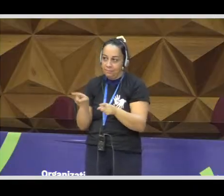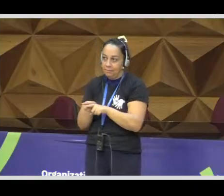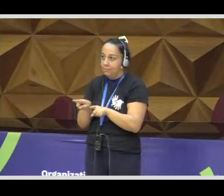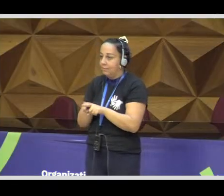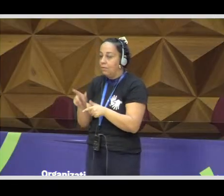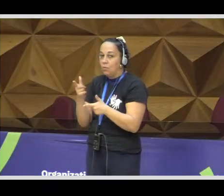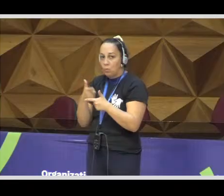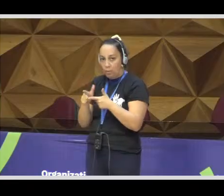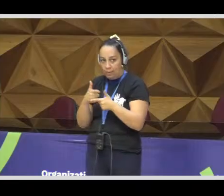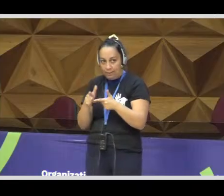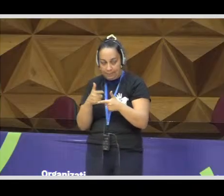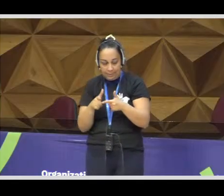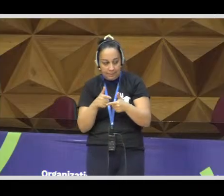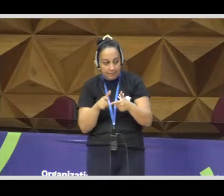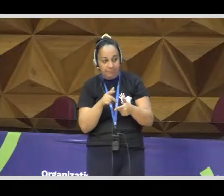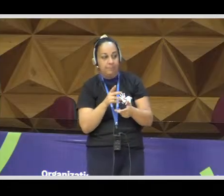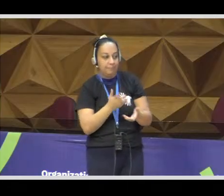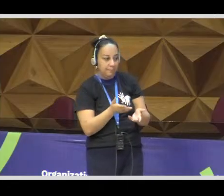that.